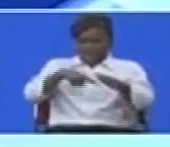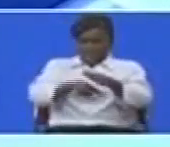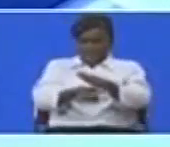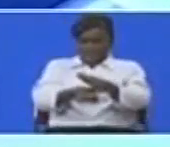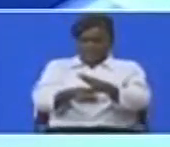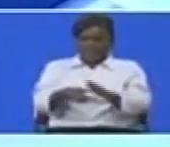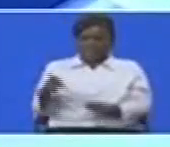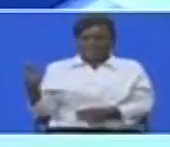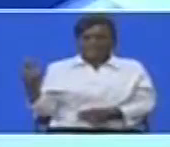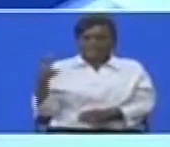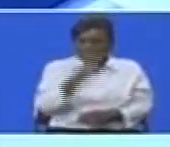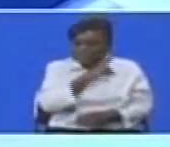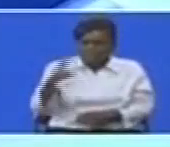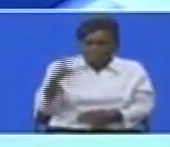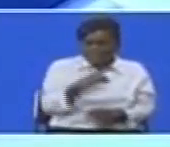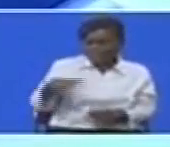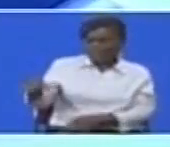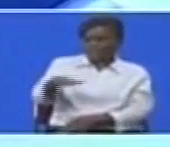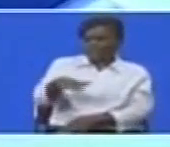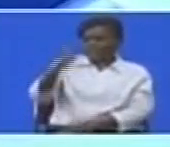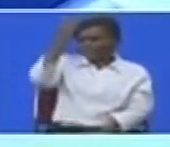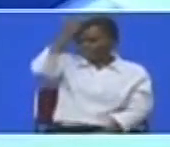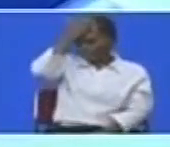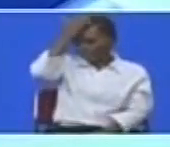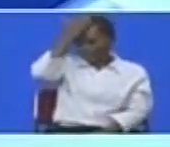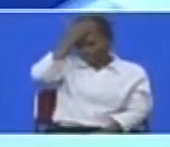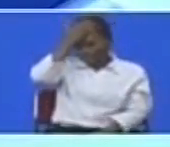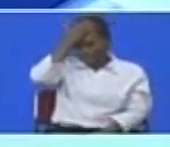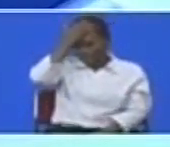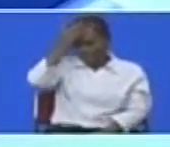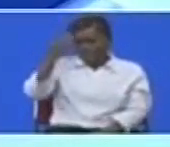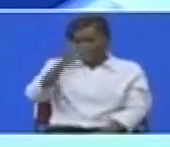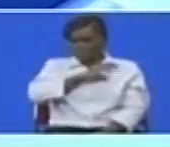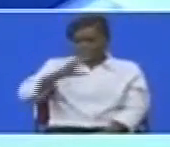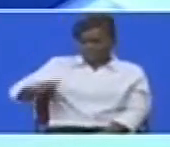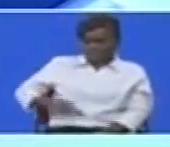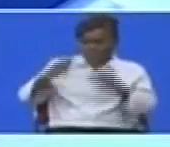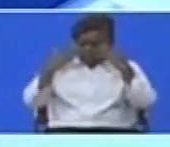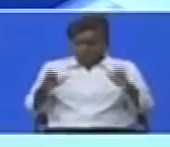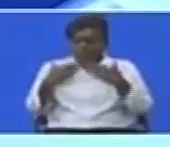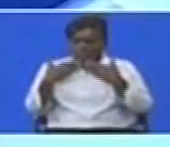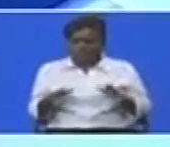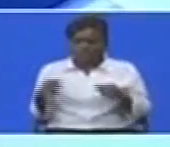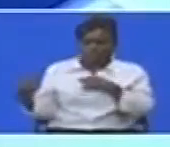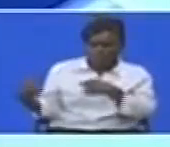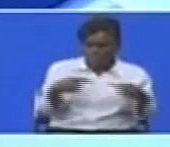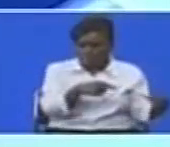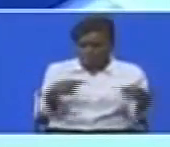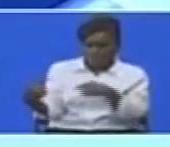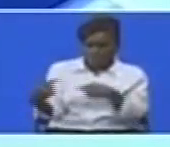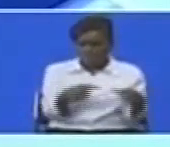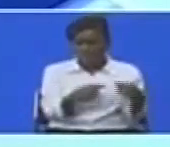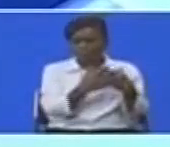world's most dangerous neighbourhoods on Monday to implore Christians and Muslims to end a spiral of hate, vendetta